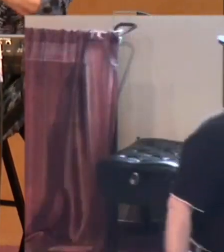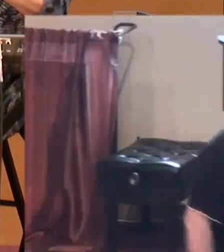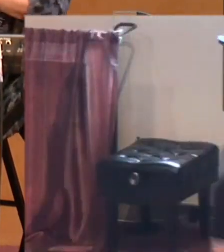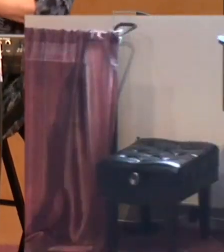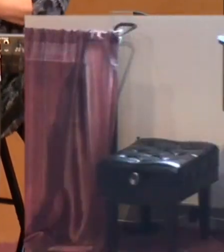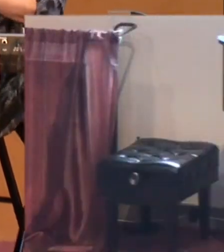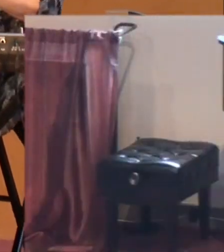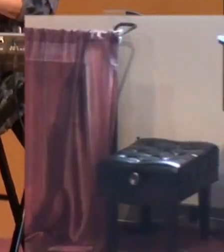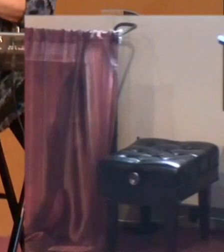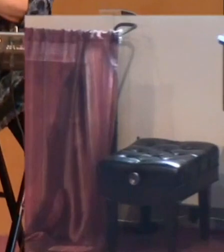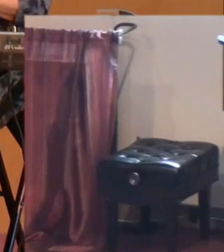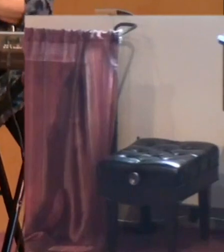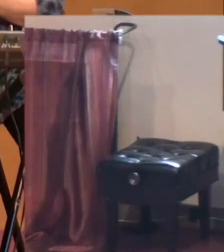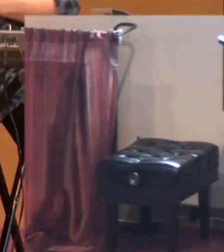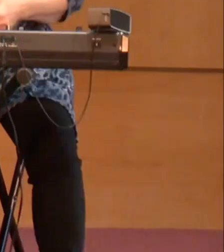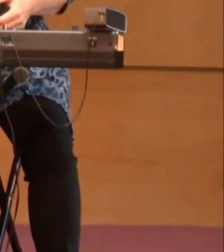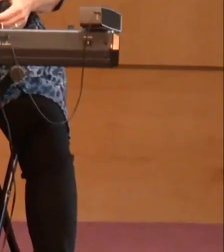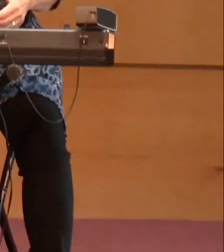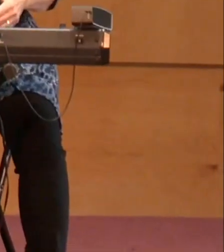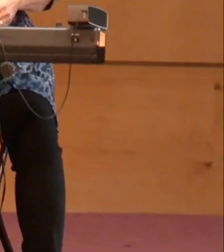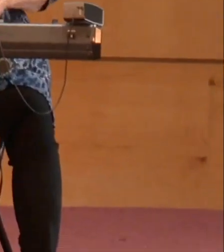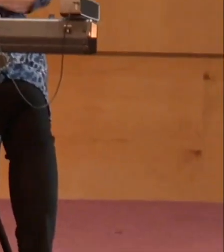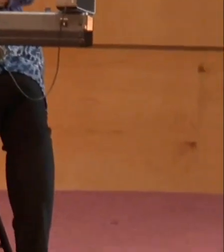Thank you.